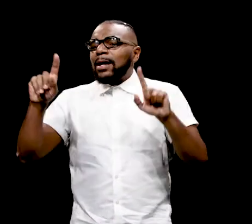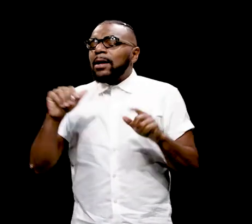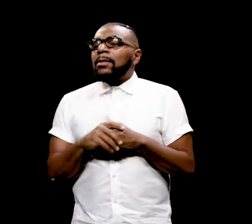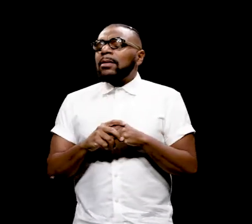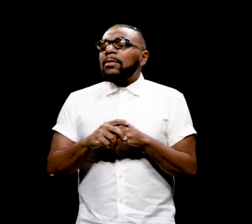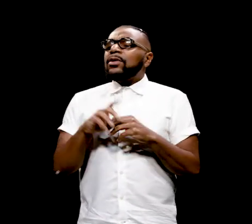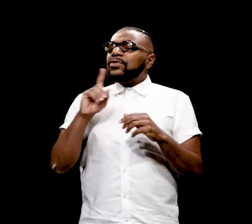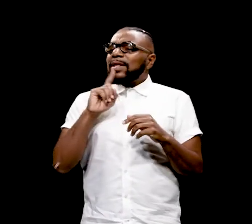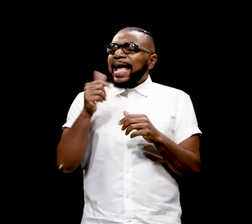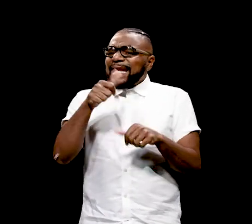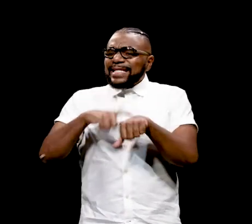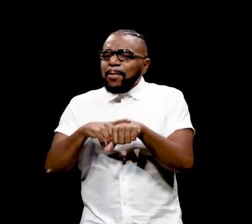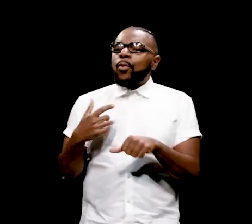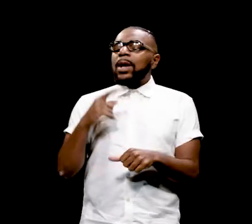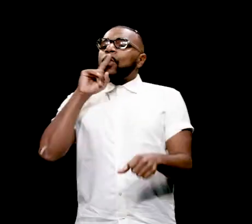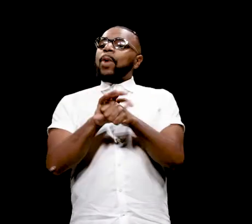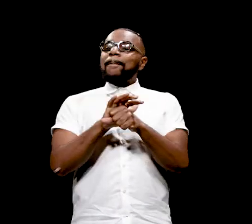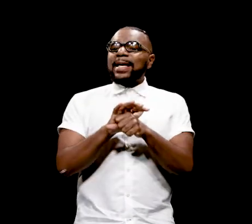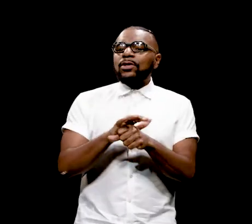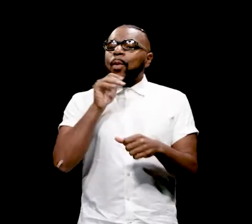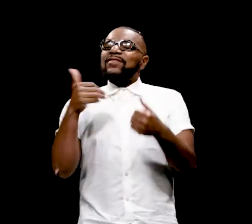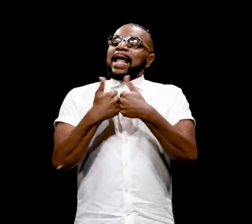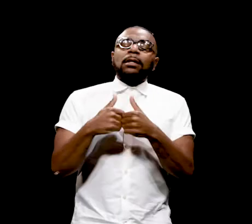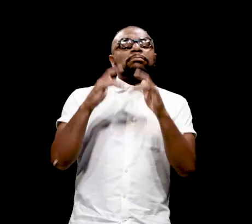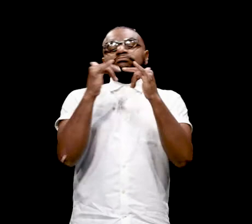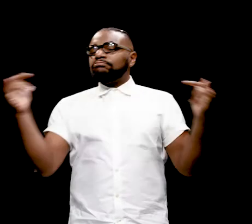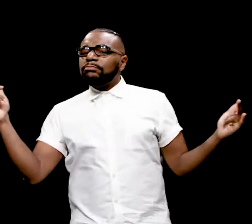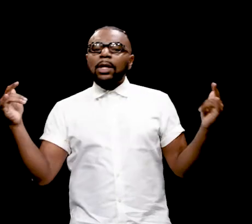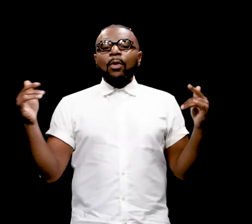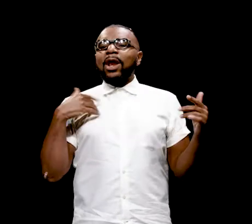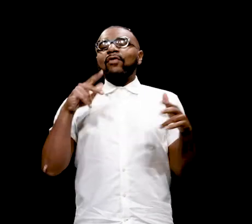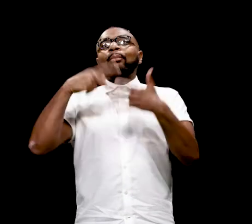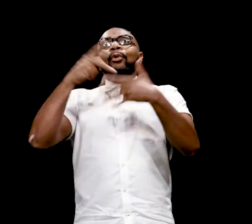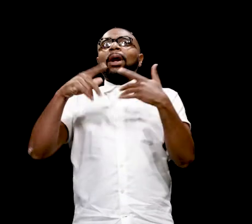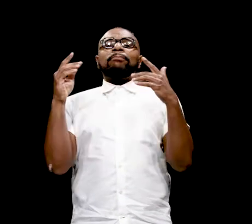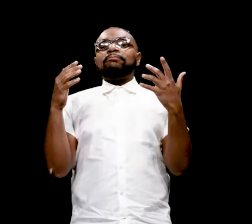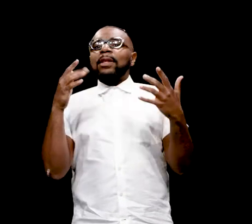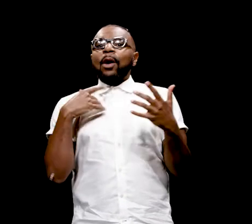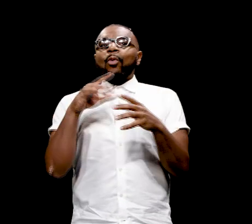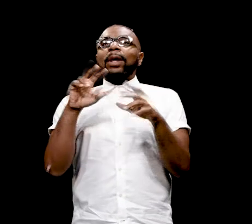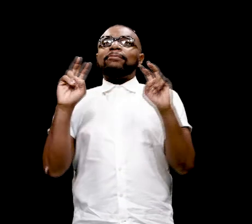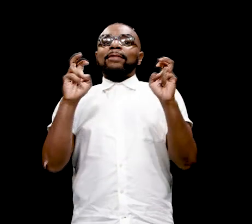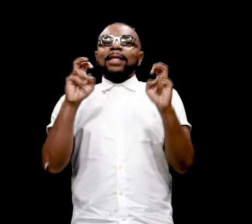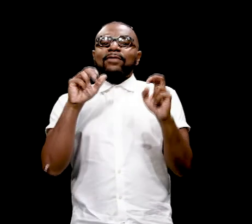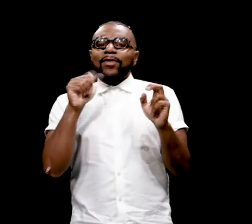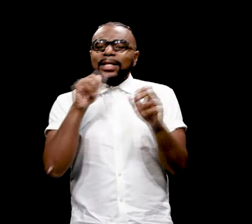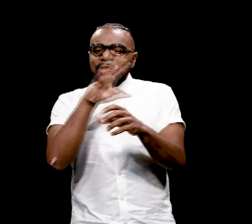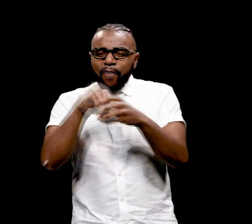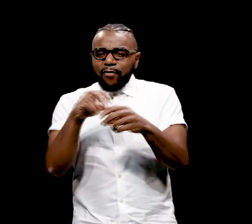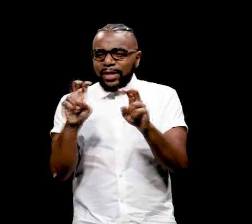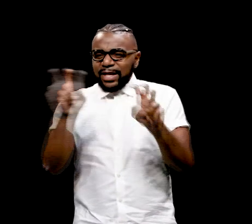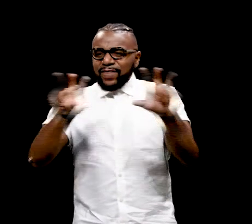to every time we make a pledge or a challenge or whatever fancy program that often gets wrapped around some of these